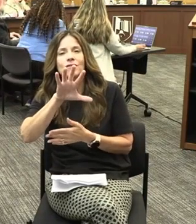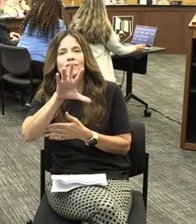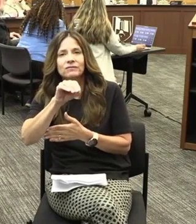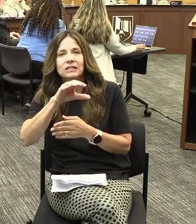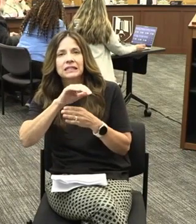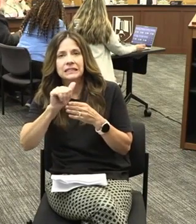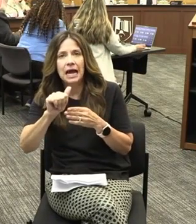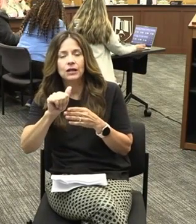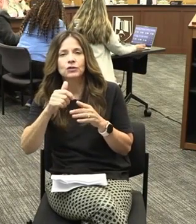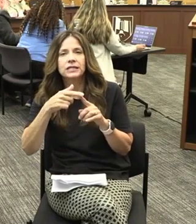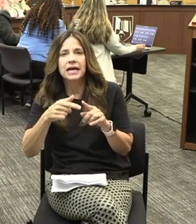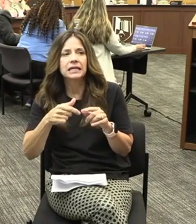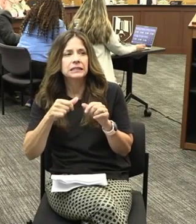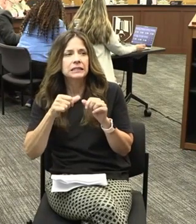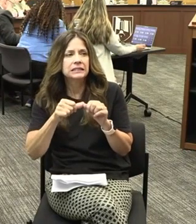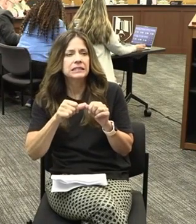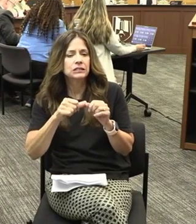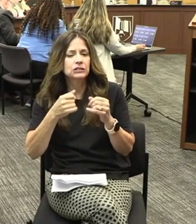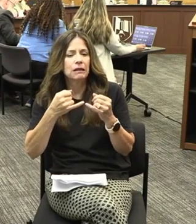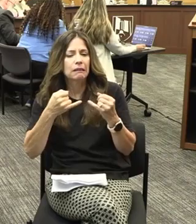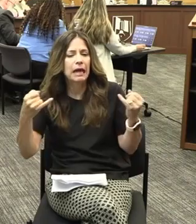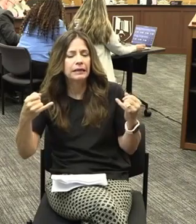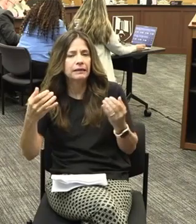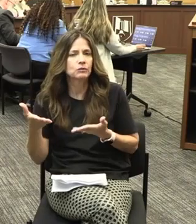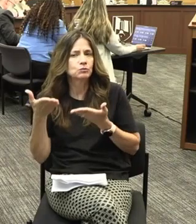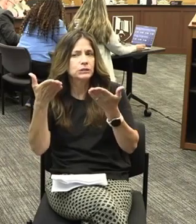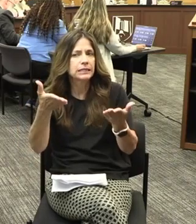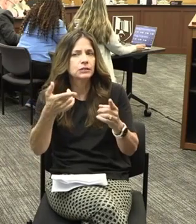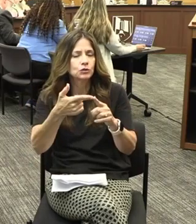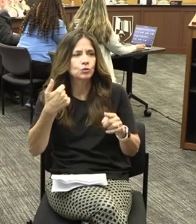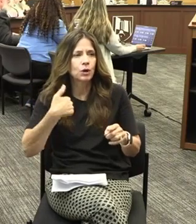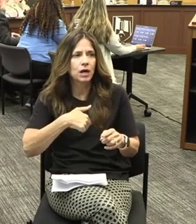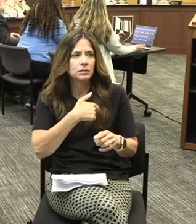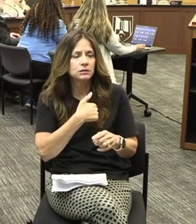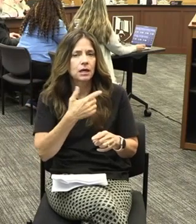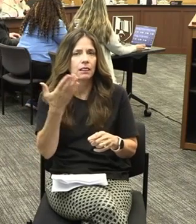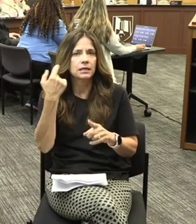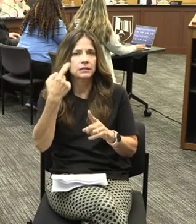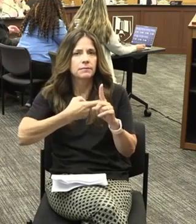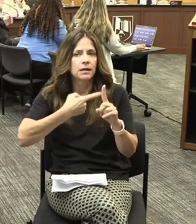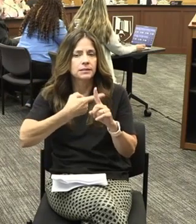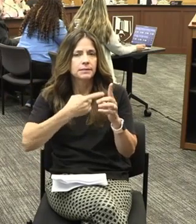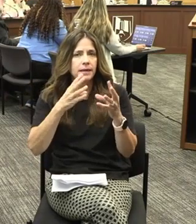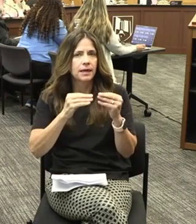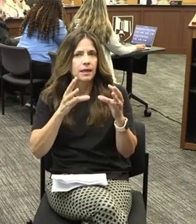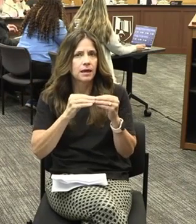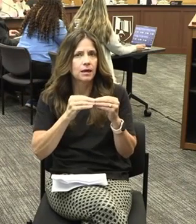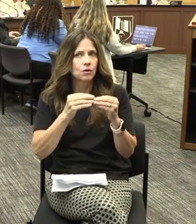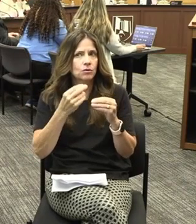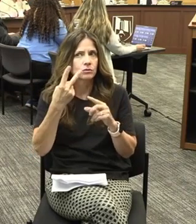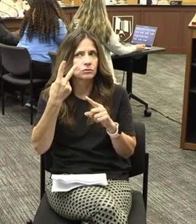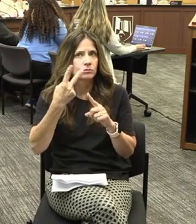$148,750 in the contingency line item as was presented to us at last month's meeting, 2 months ago.